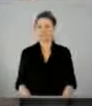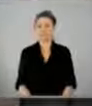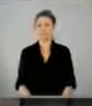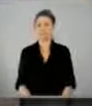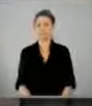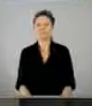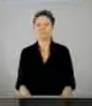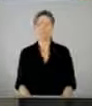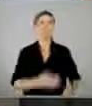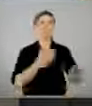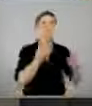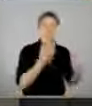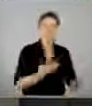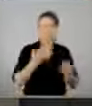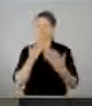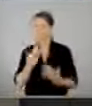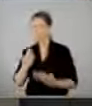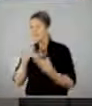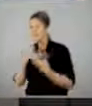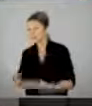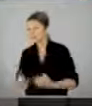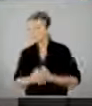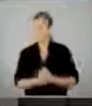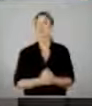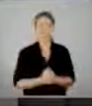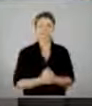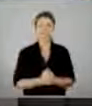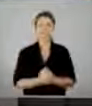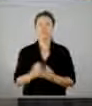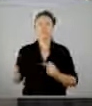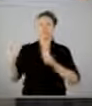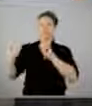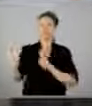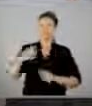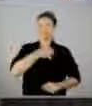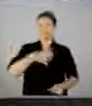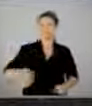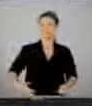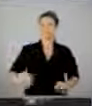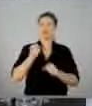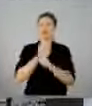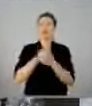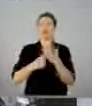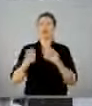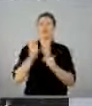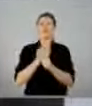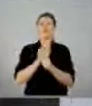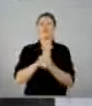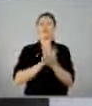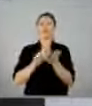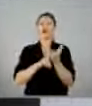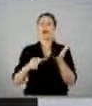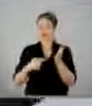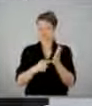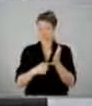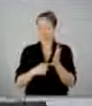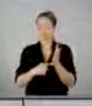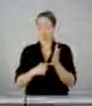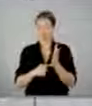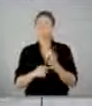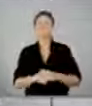Thank you, everyone. I'm joined by the Minister for Health and Aged Care, Greg Hunt, and Professor Skerritt, who heads up the Therapeutic Goods Administration. I said